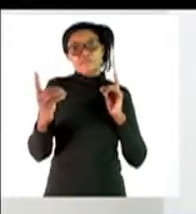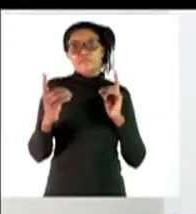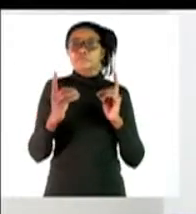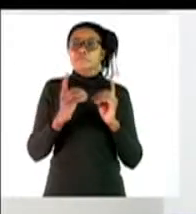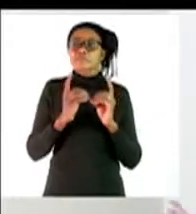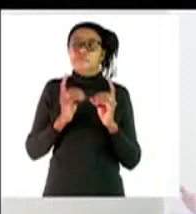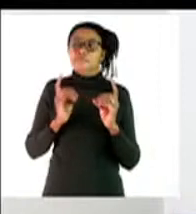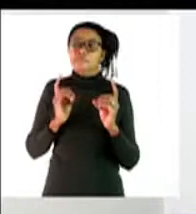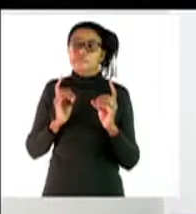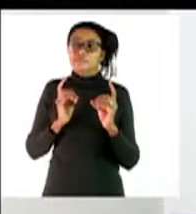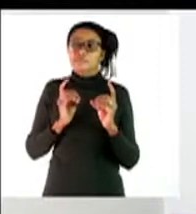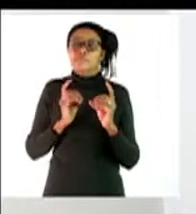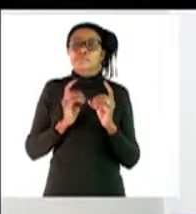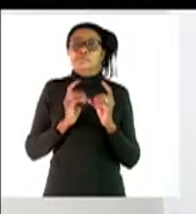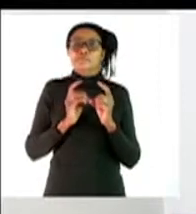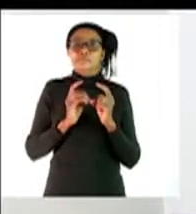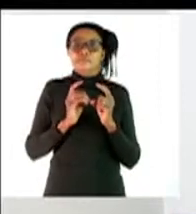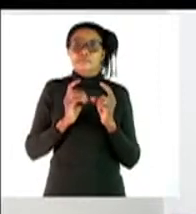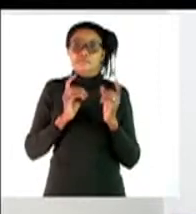distancing,